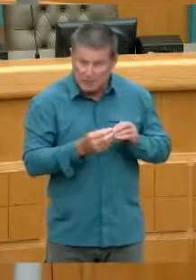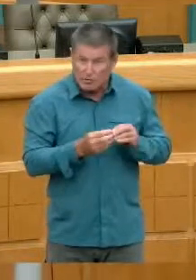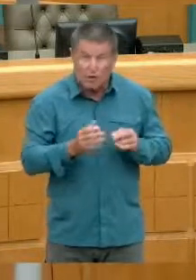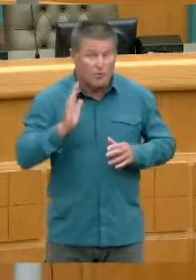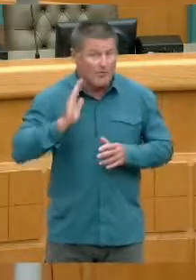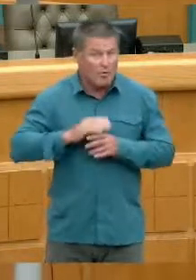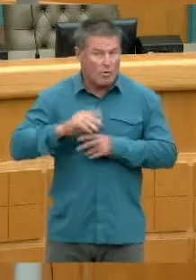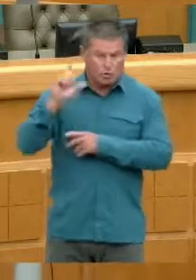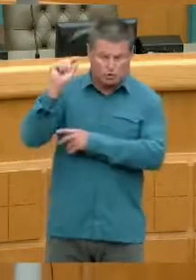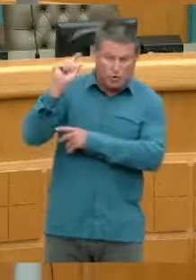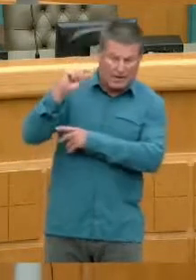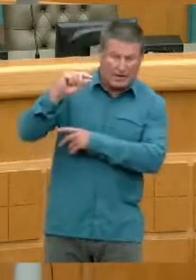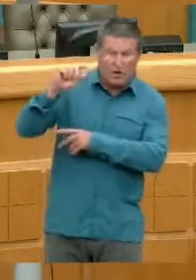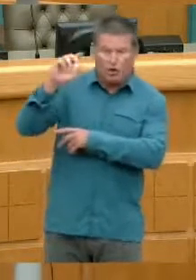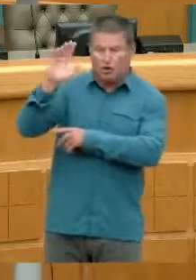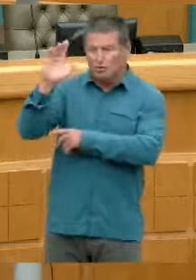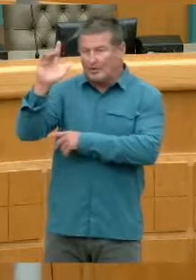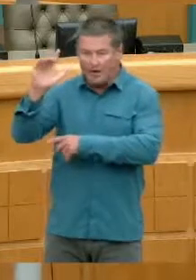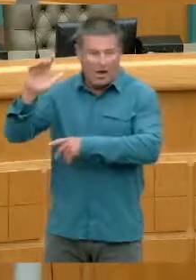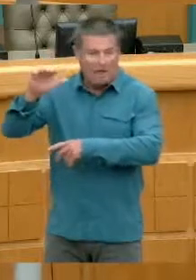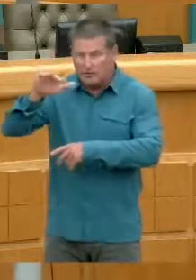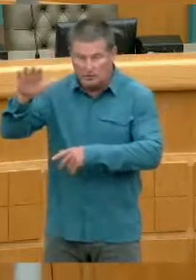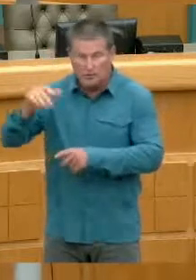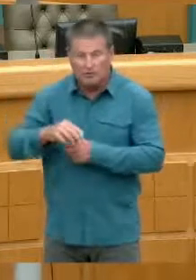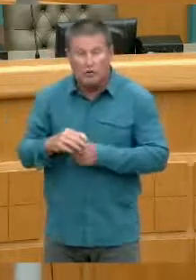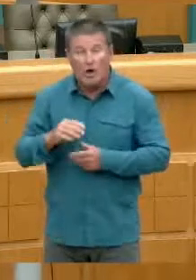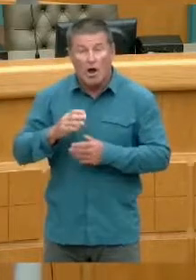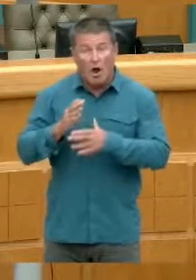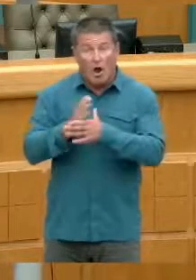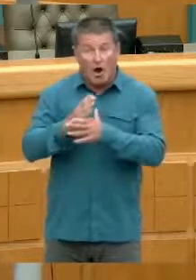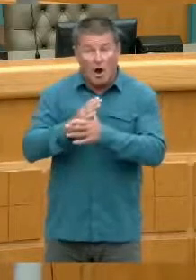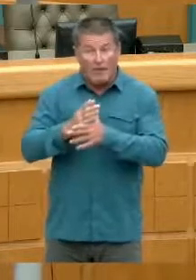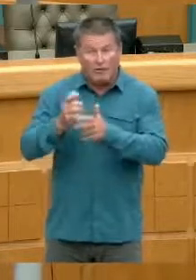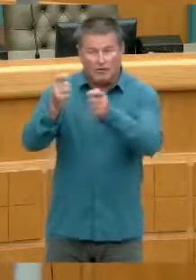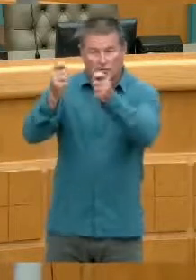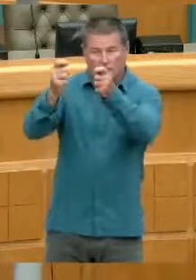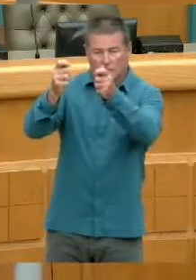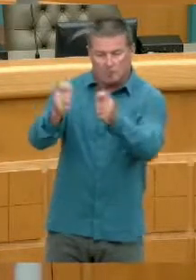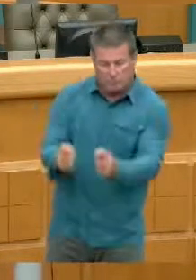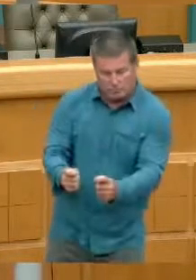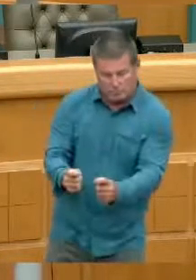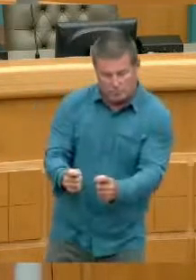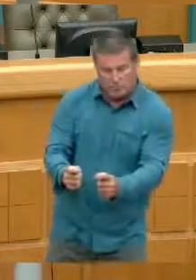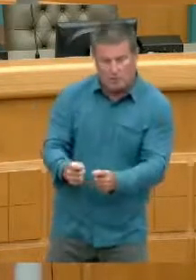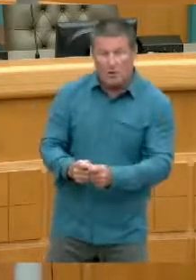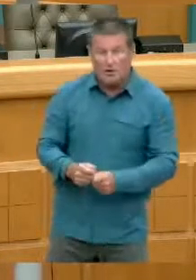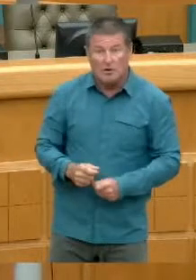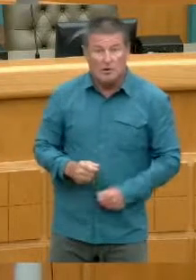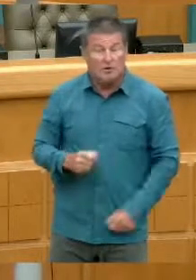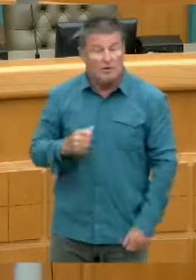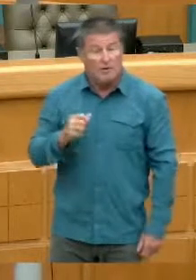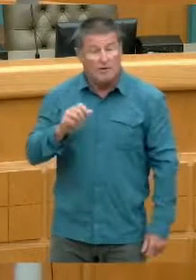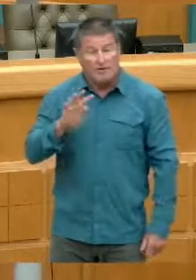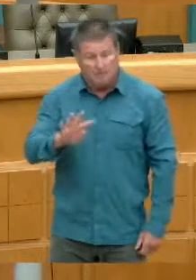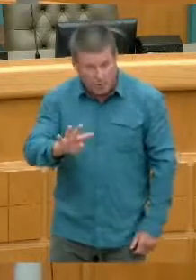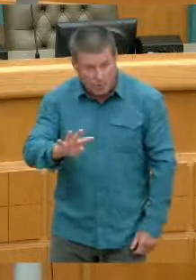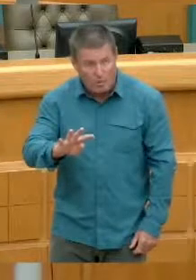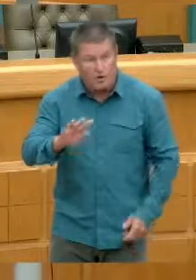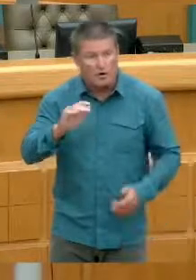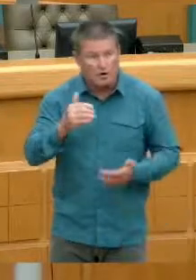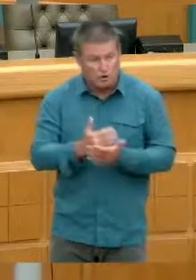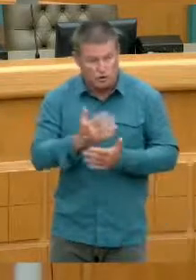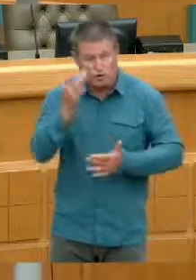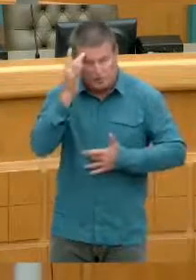off, it brings our daily average, the rolling 7-day daily average, down to a 4. And it was over